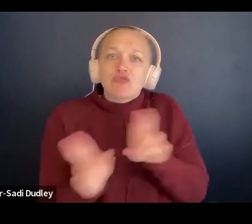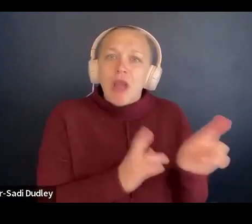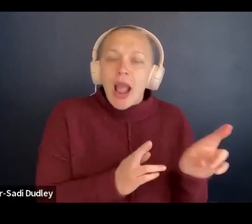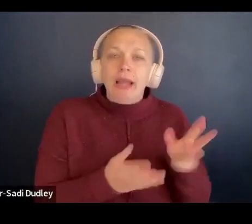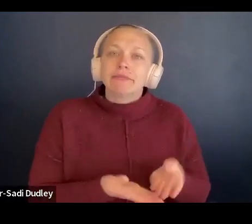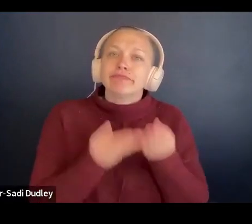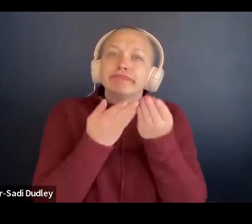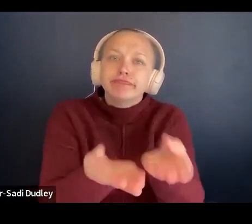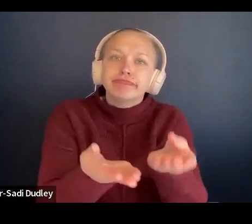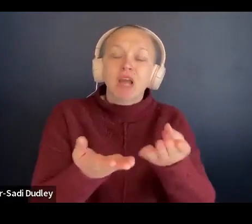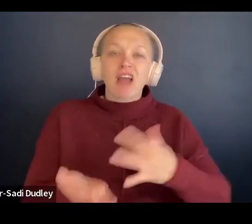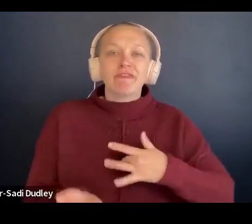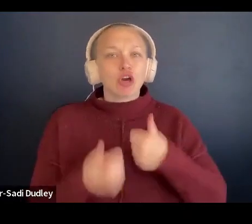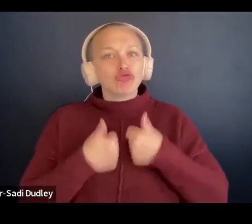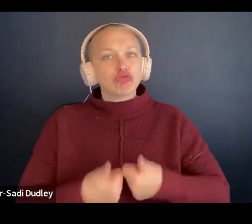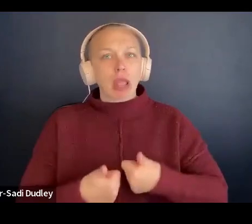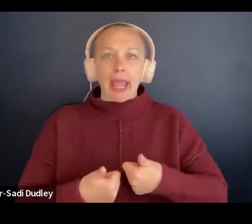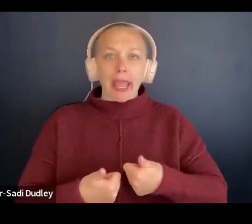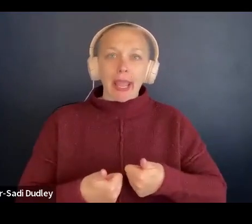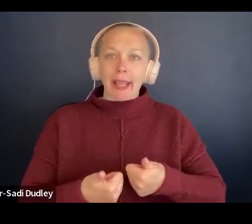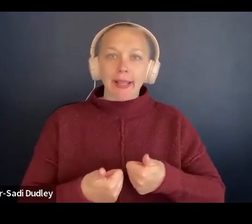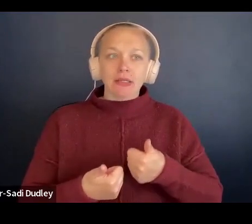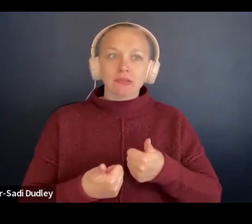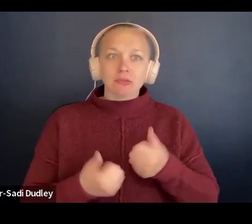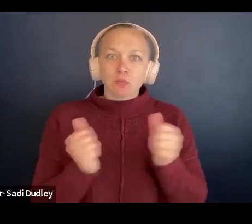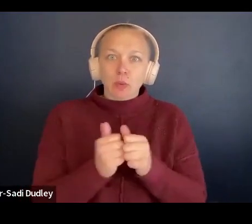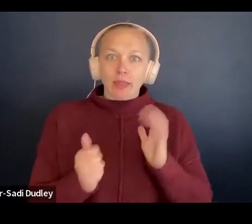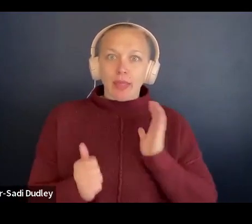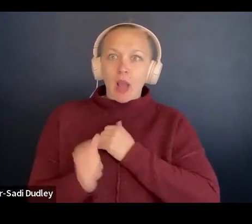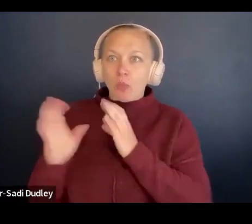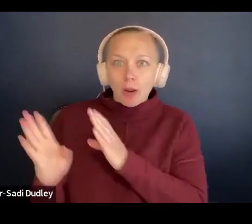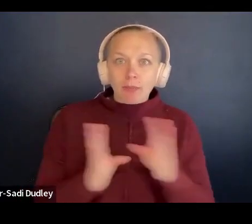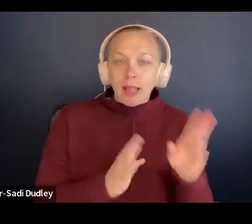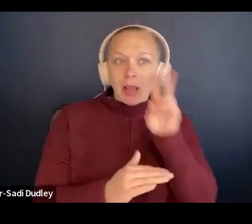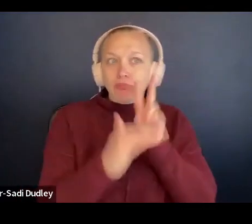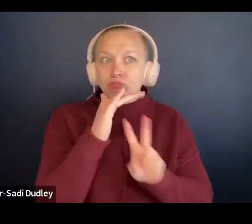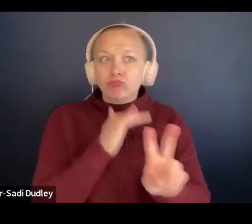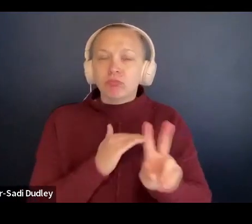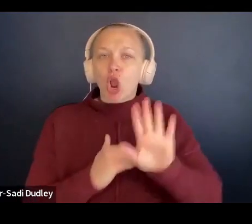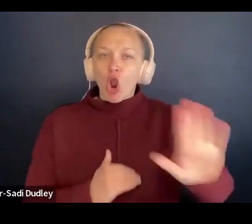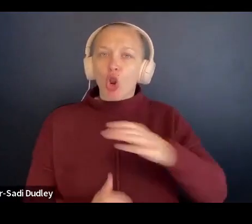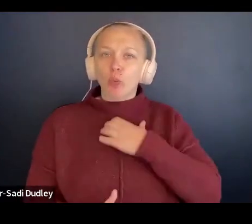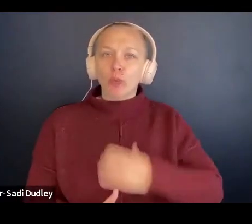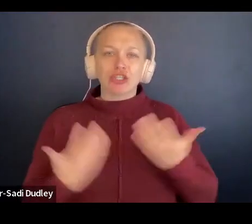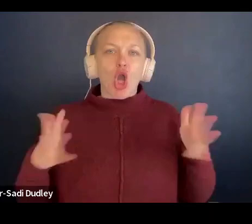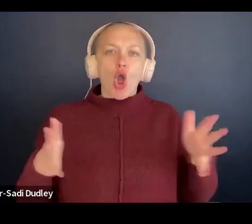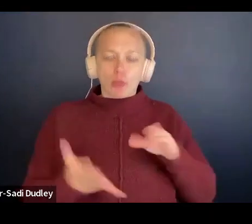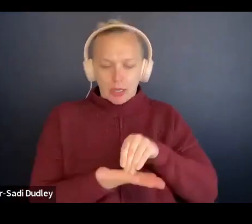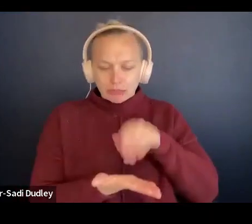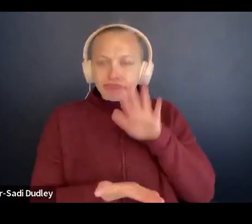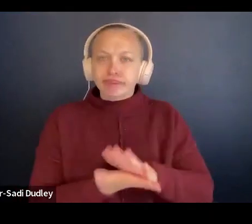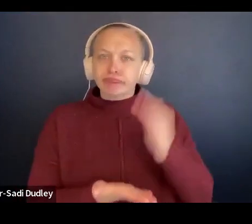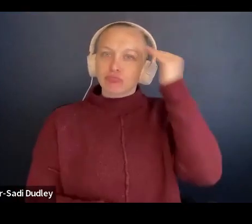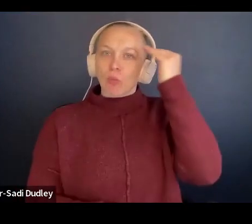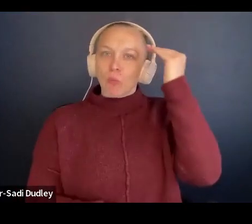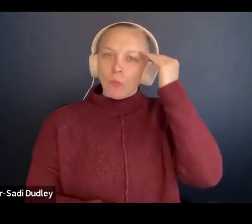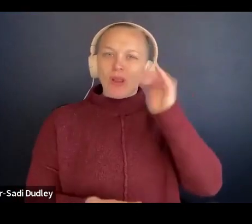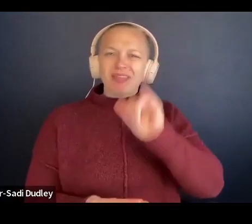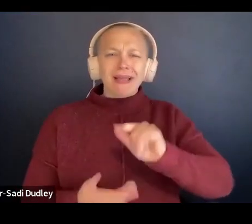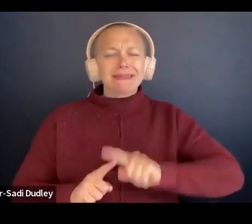great with what direction we're going in because we know that that is what her wishes were. And again, it's a completely